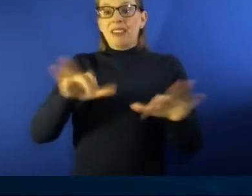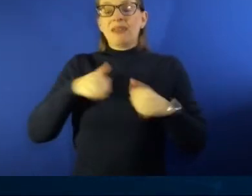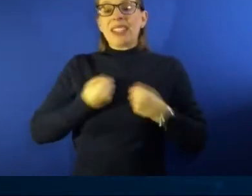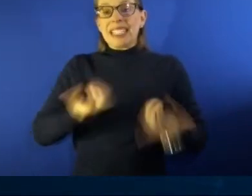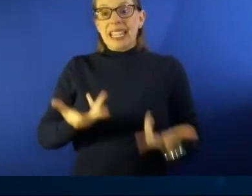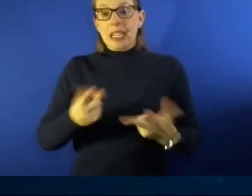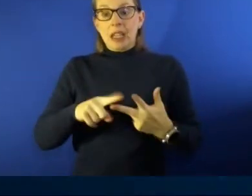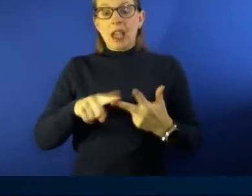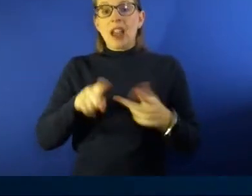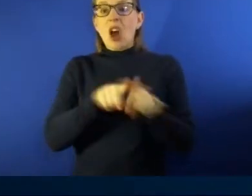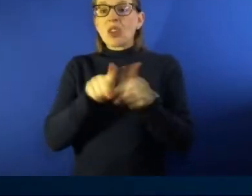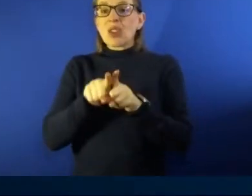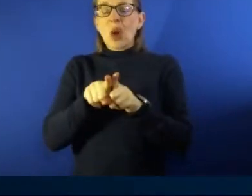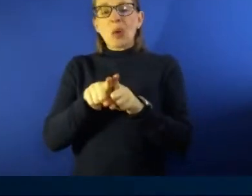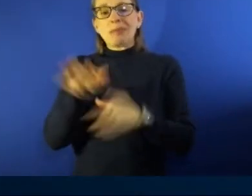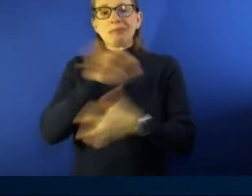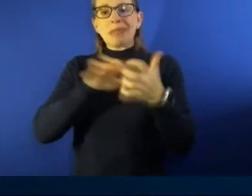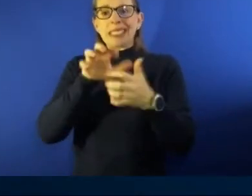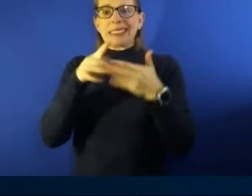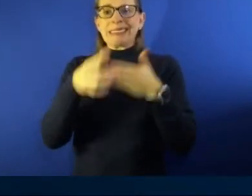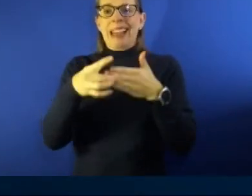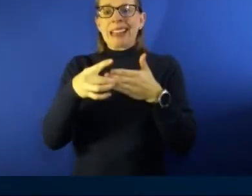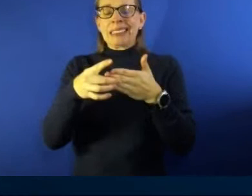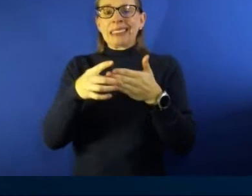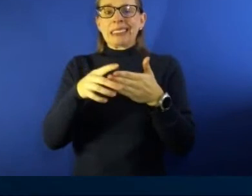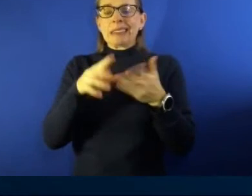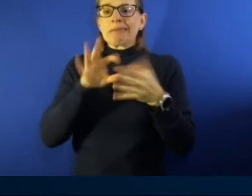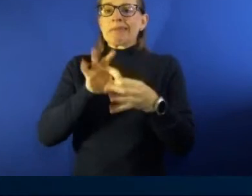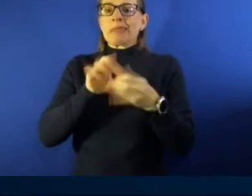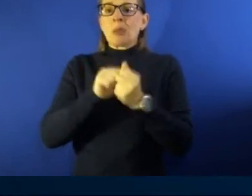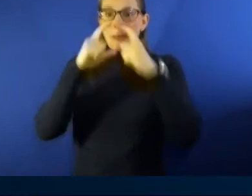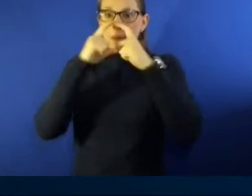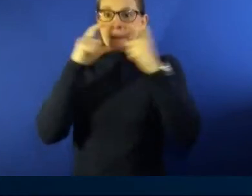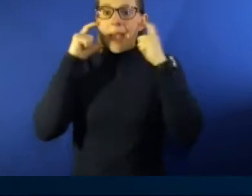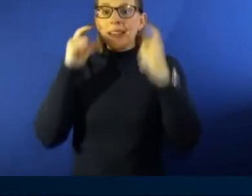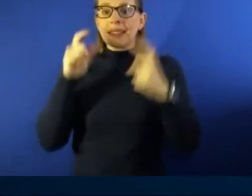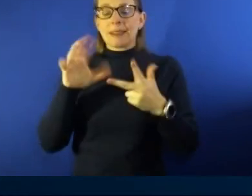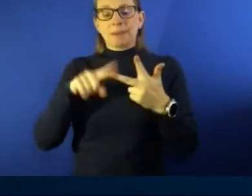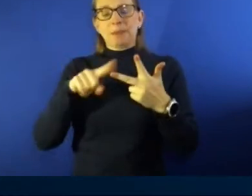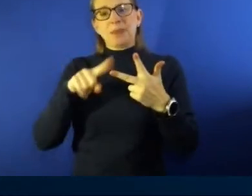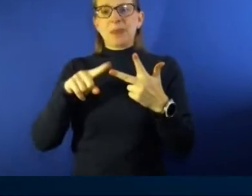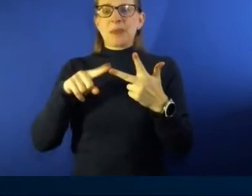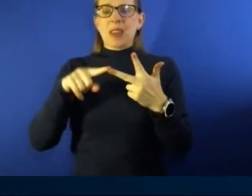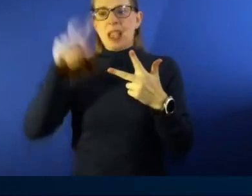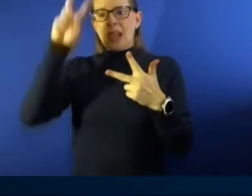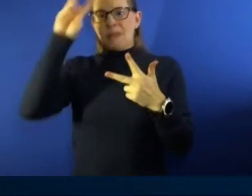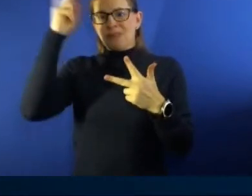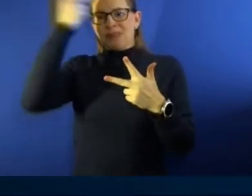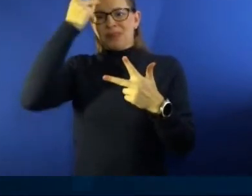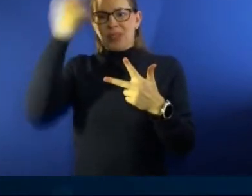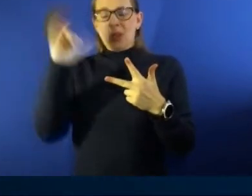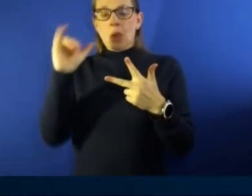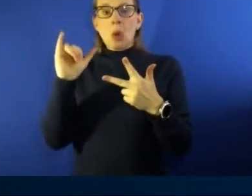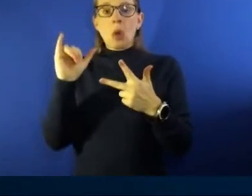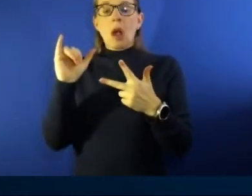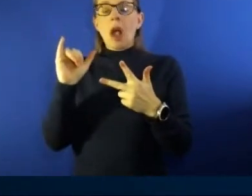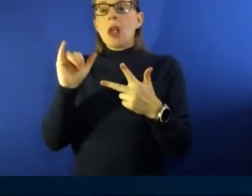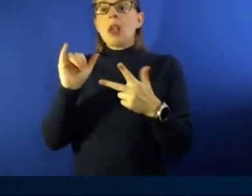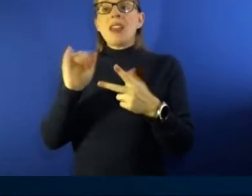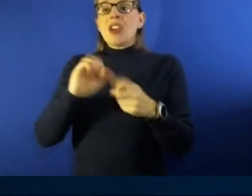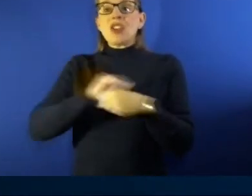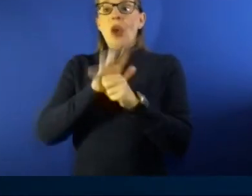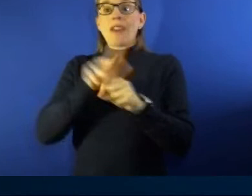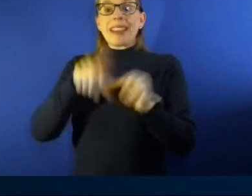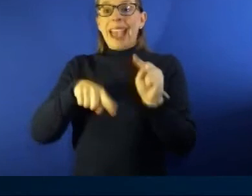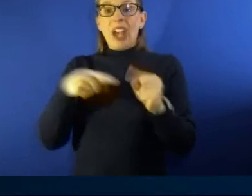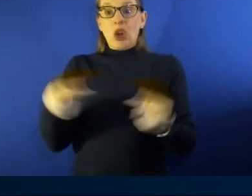masks. And this all happened around this, and also this sort of misperception that COVID can't hurt kids. And all